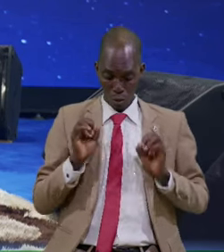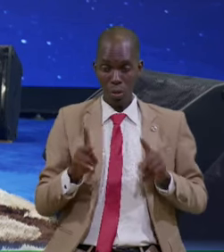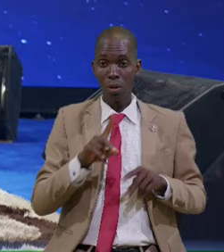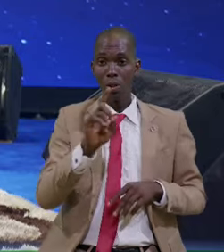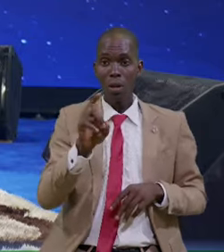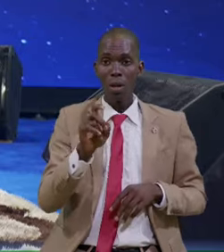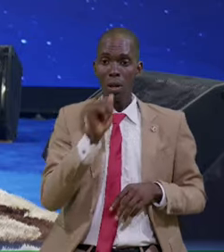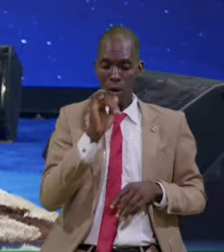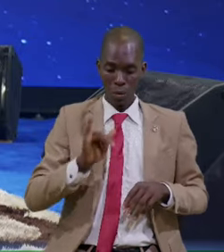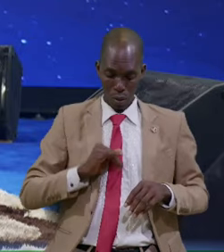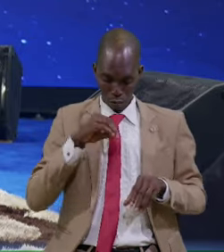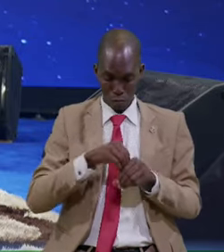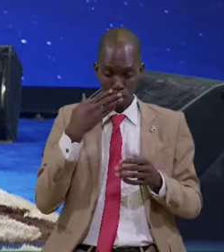healthy?